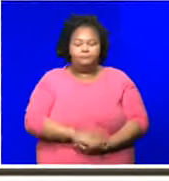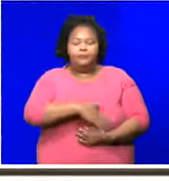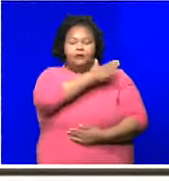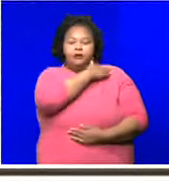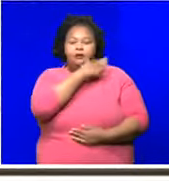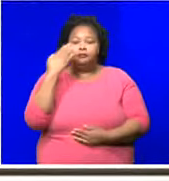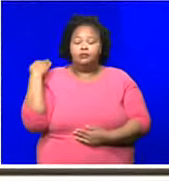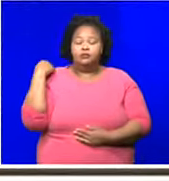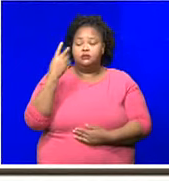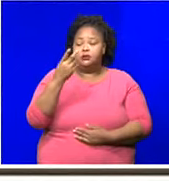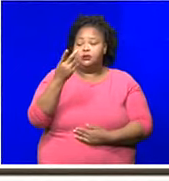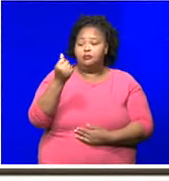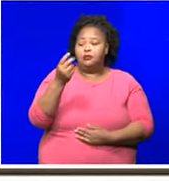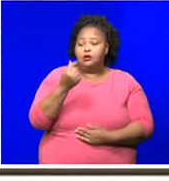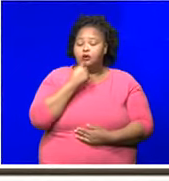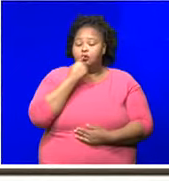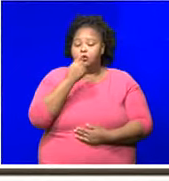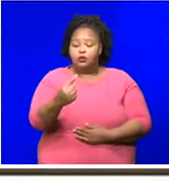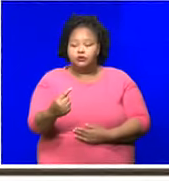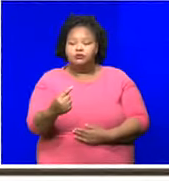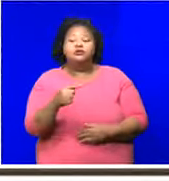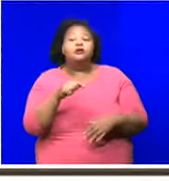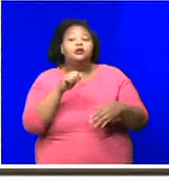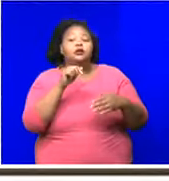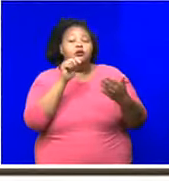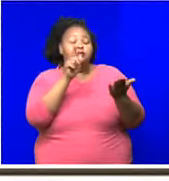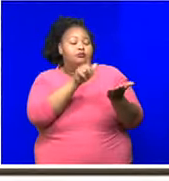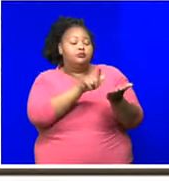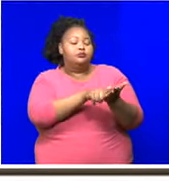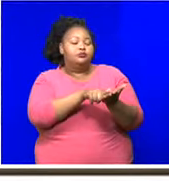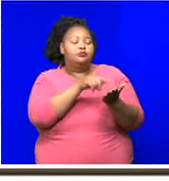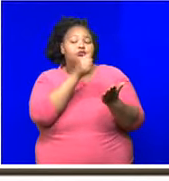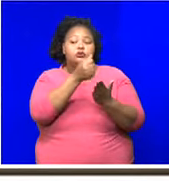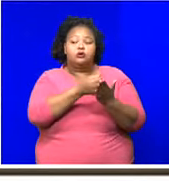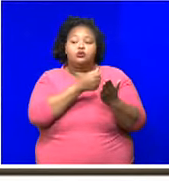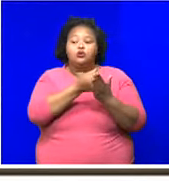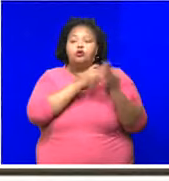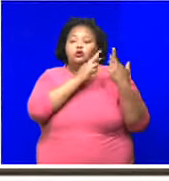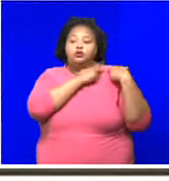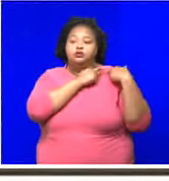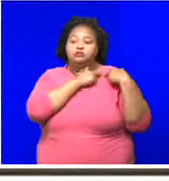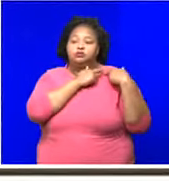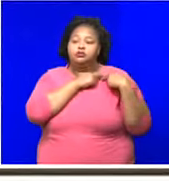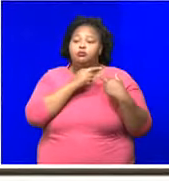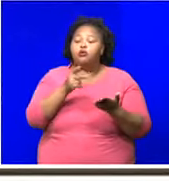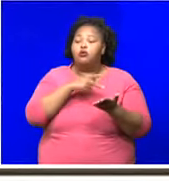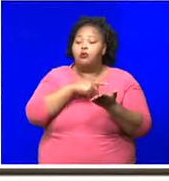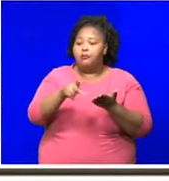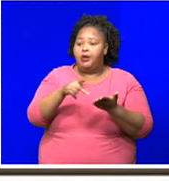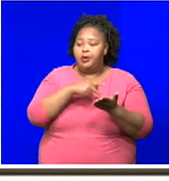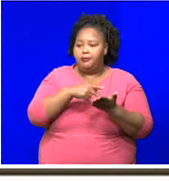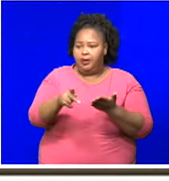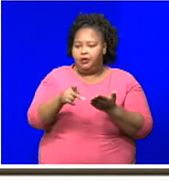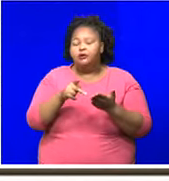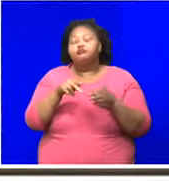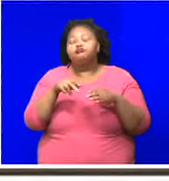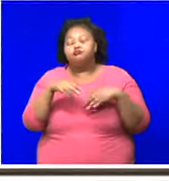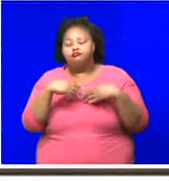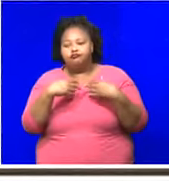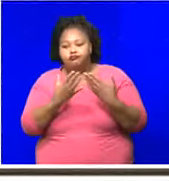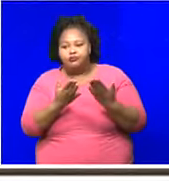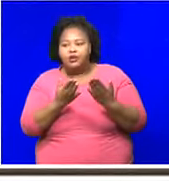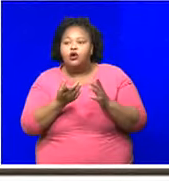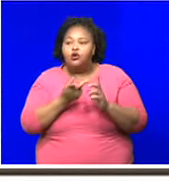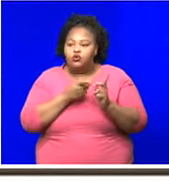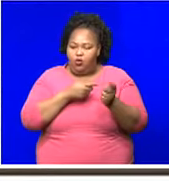The Minister of Finance, Neil Reichenberg, says the National Payment System Bill of 2022 will provide for the regulation and supervision of the